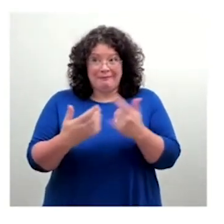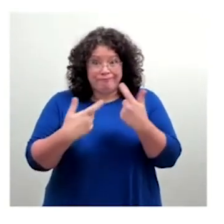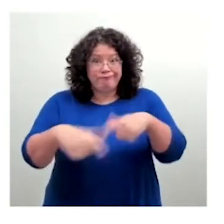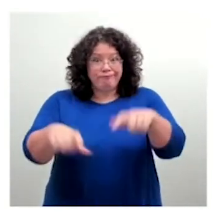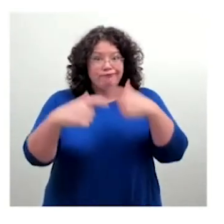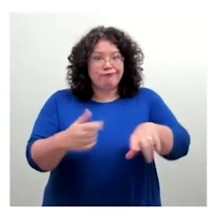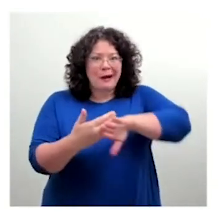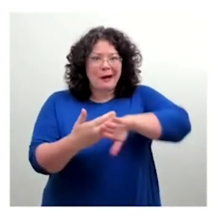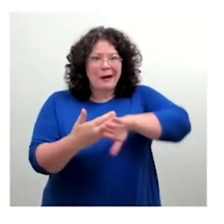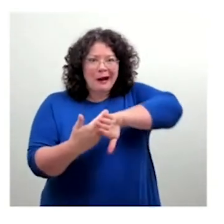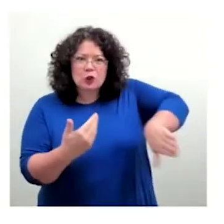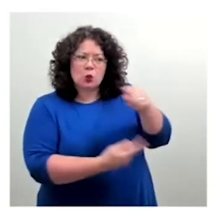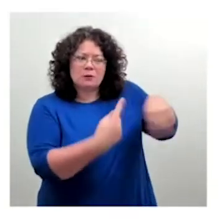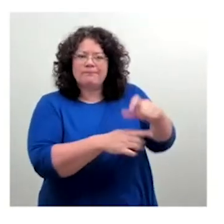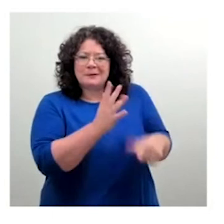needed it the most.